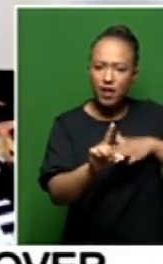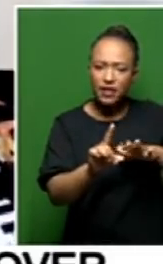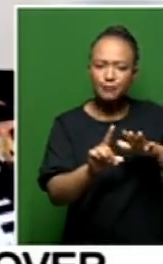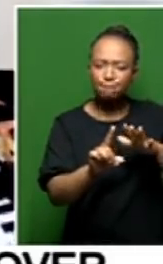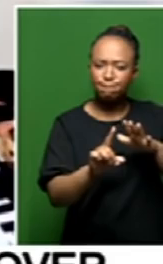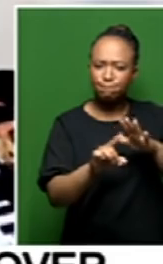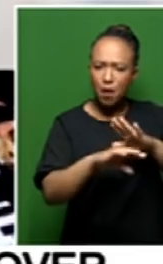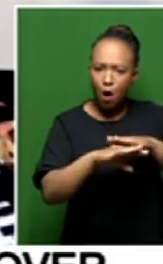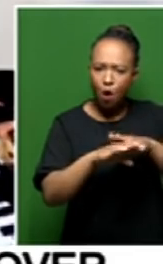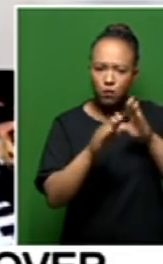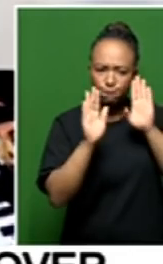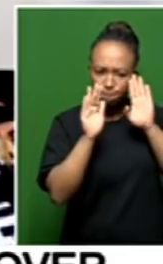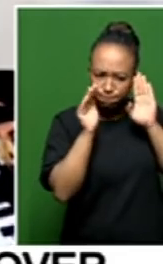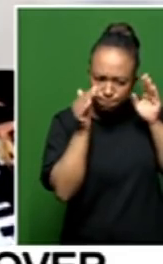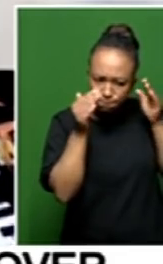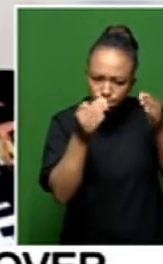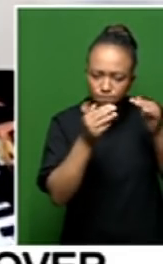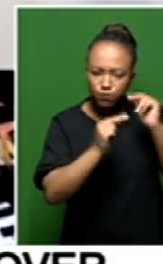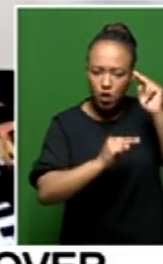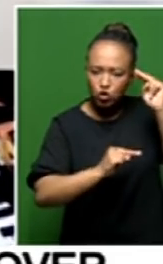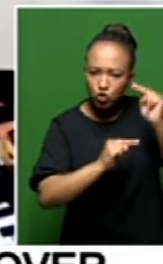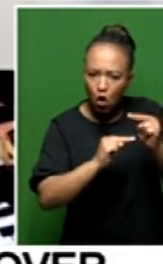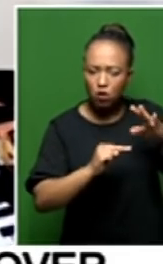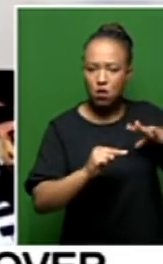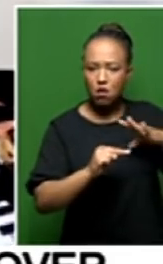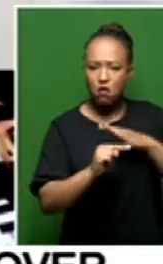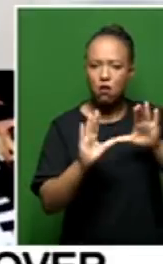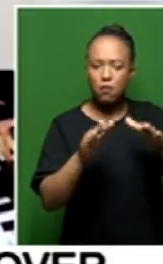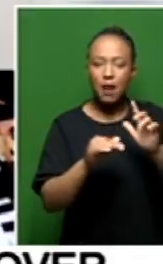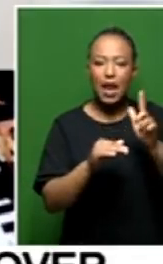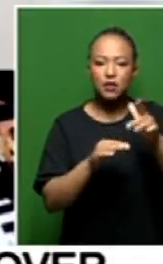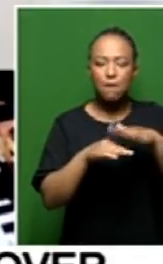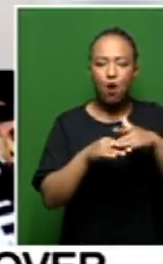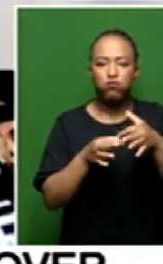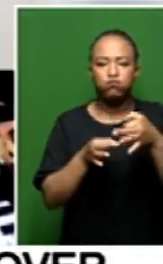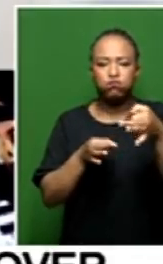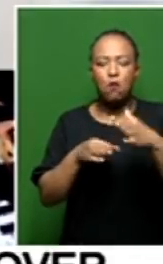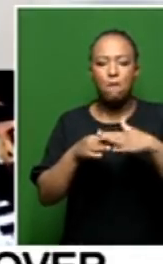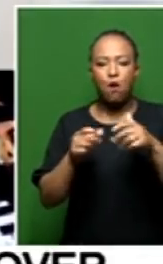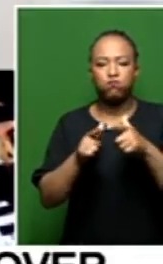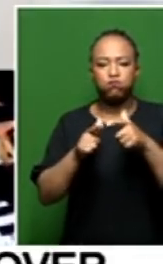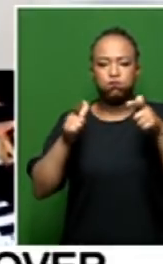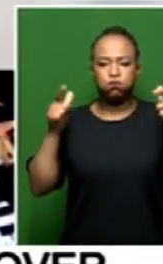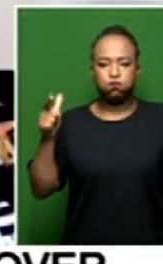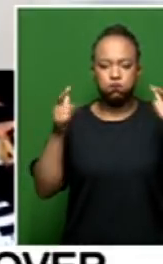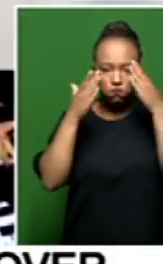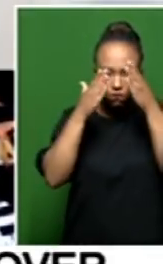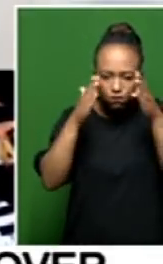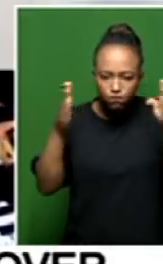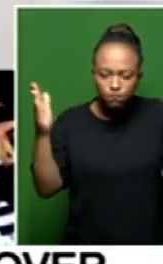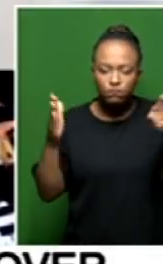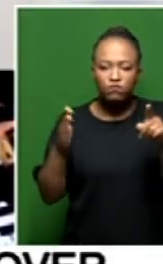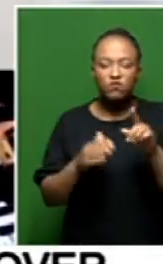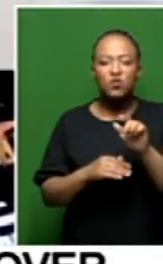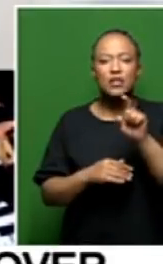mandate and scope for this particular commission, it was expanded. So it was intended to